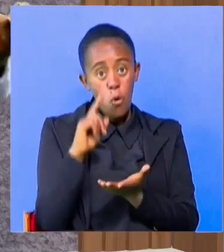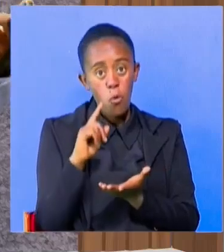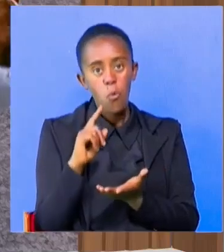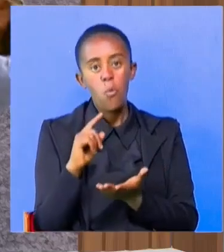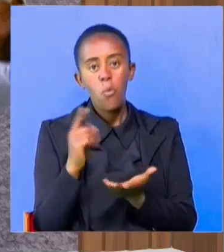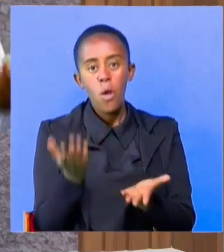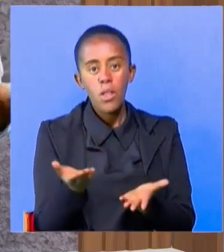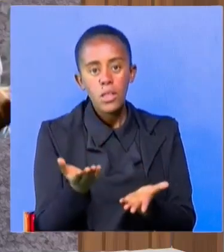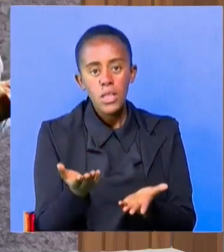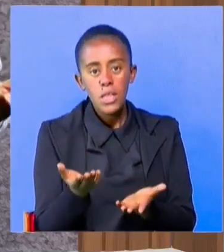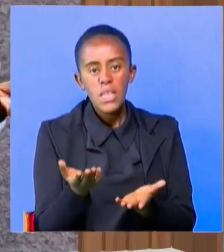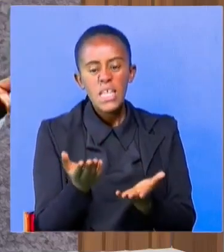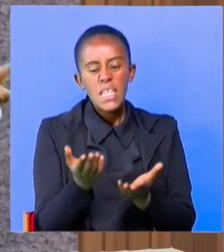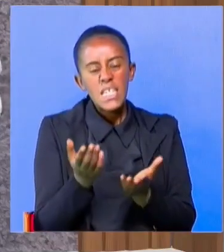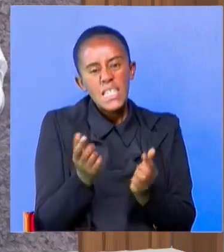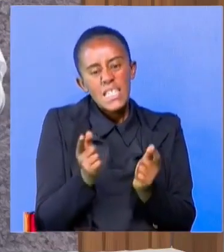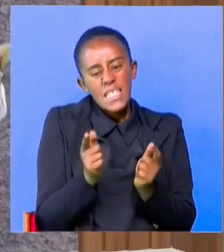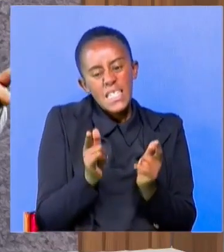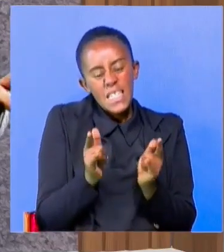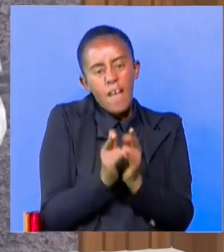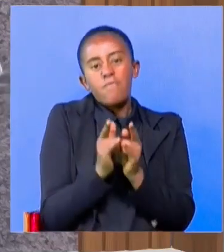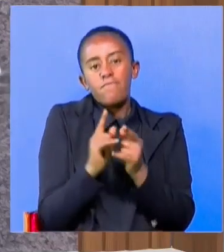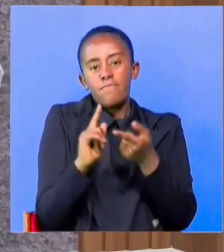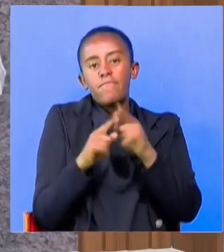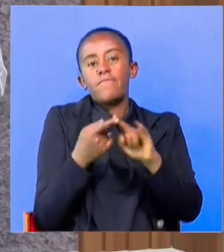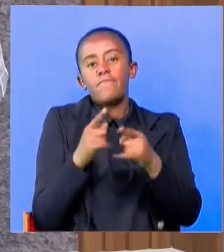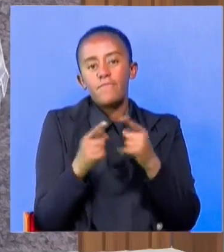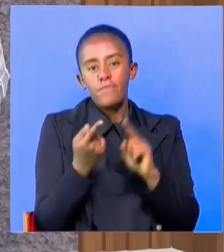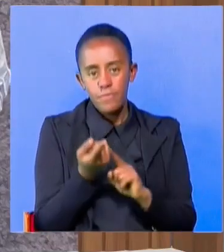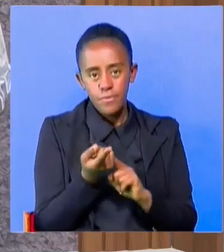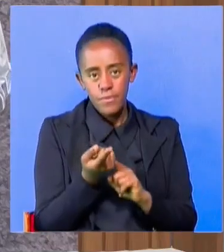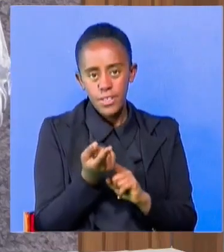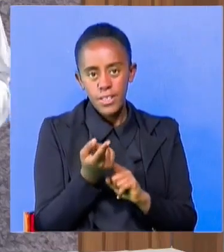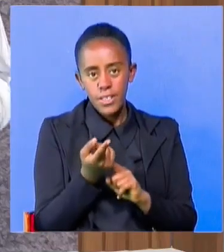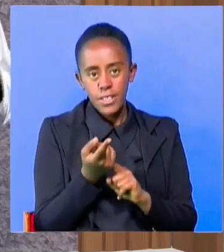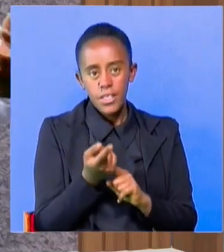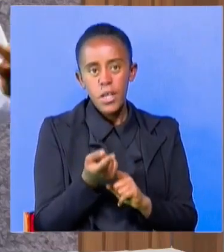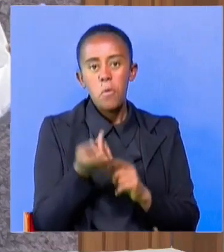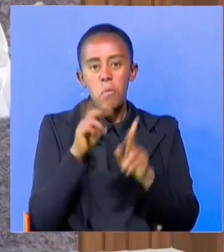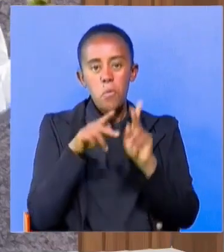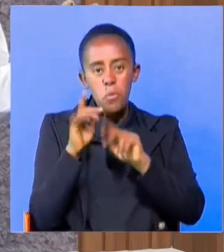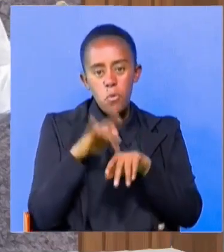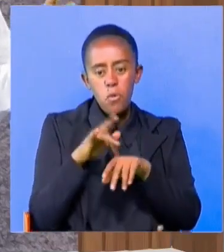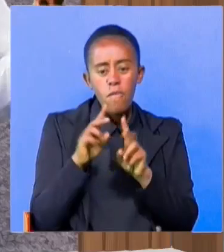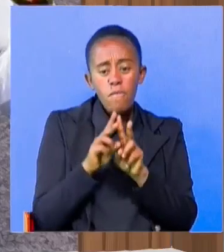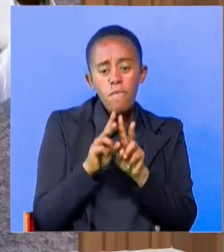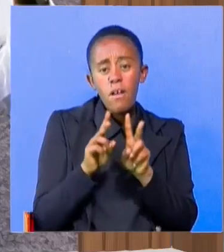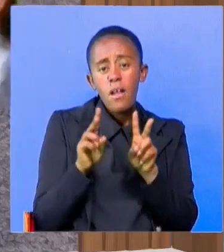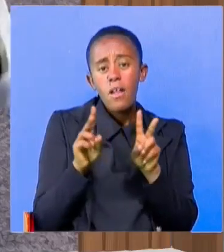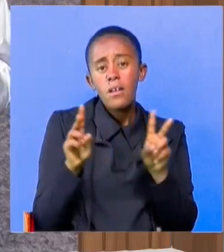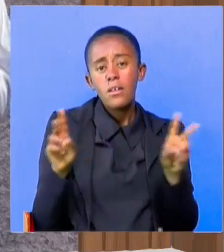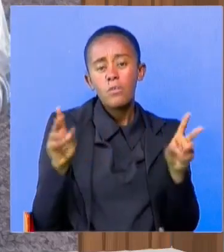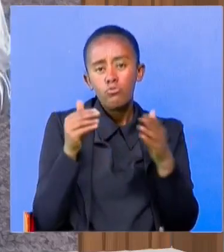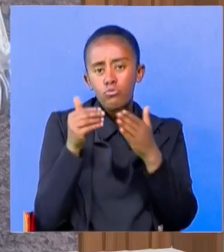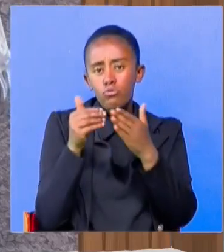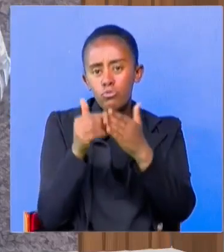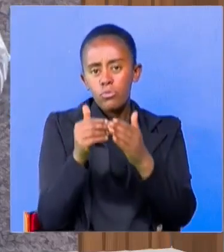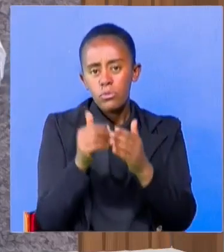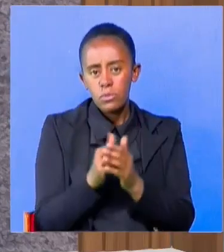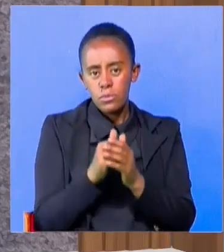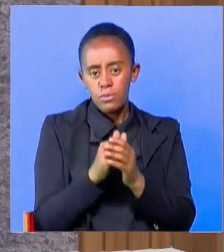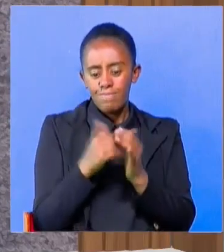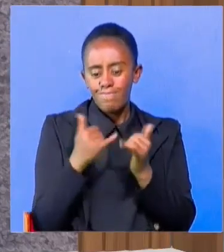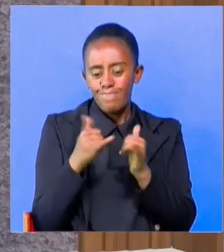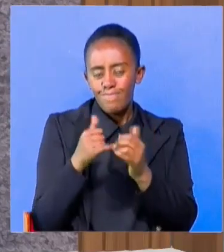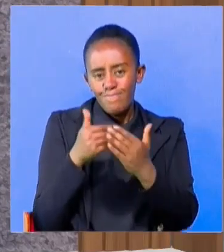our intimate friends, lovers, okay, people, those who are very close to us. We